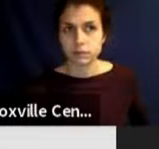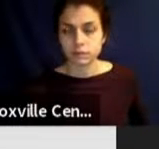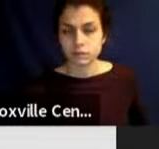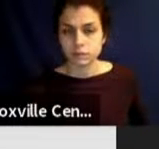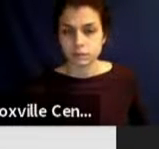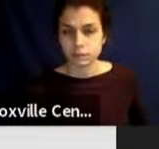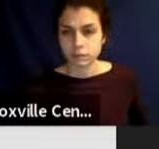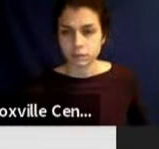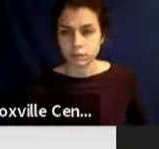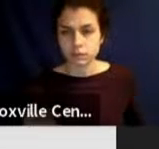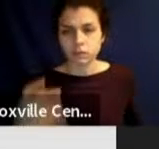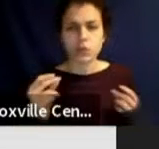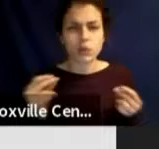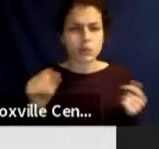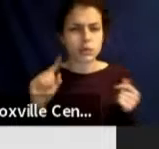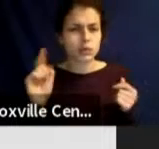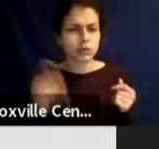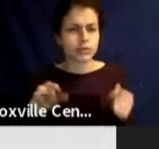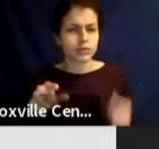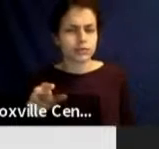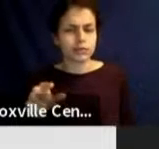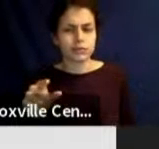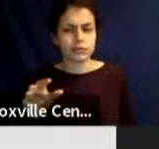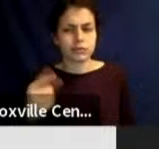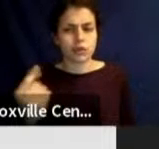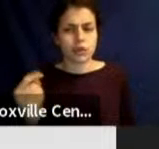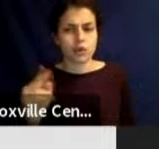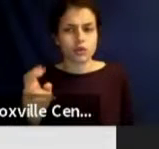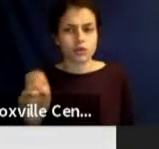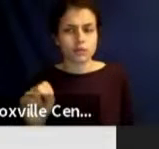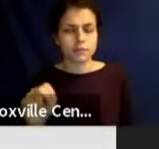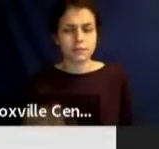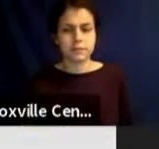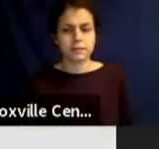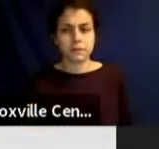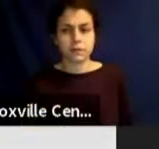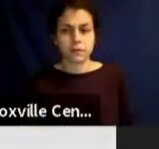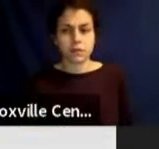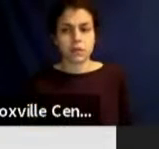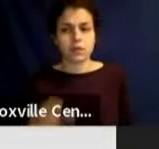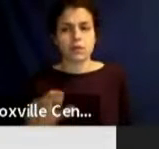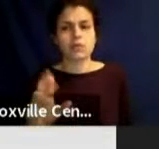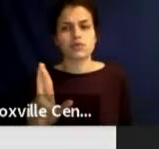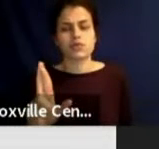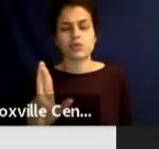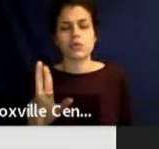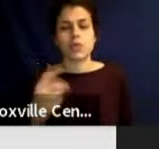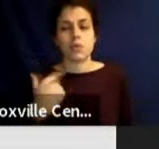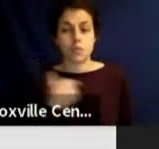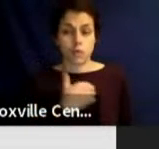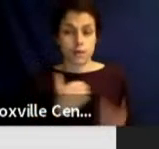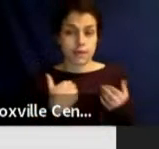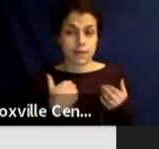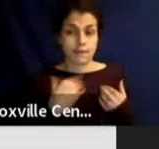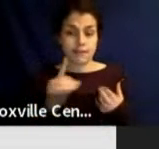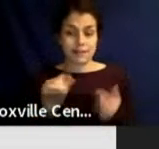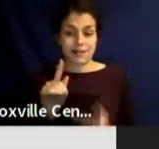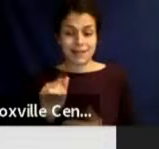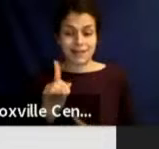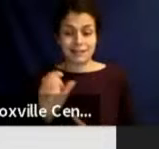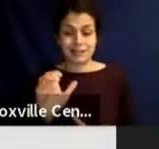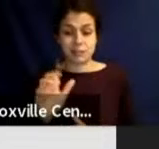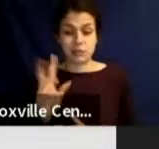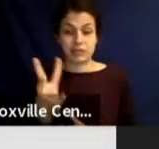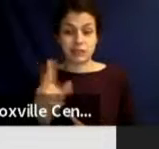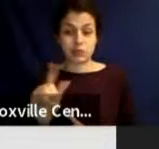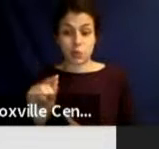Quick question, maybe to Dr. Buchanan. Do we have data that is more recent than December 6, 2020, as far as